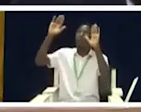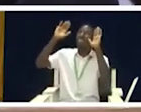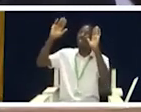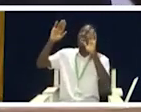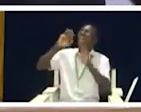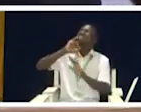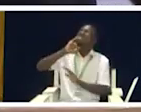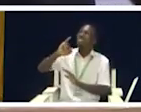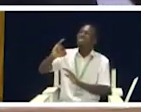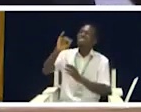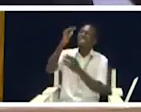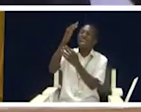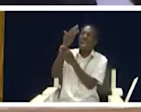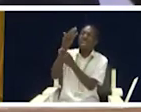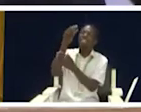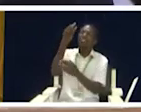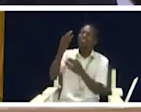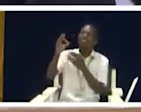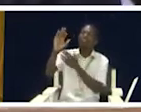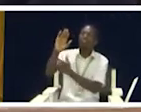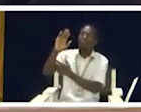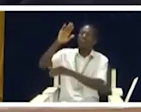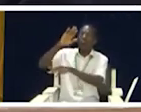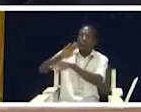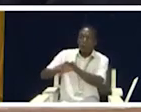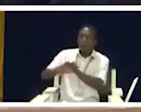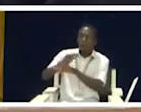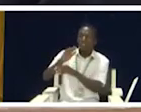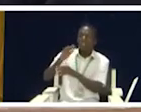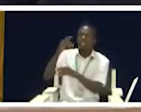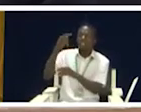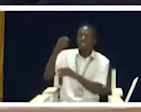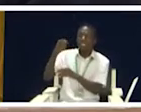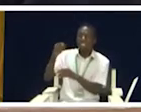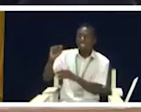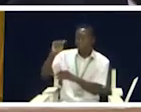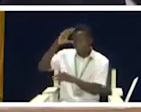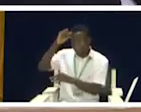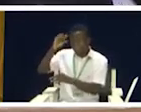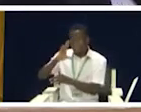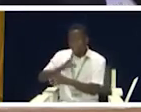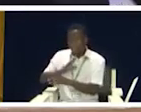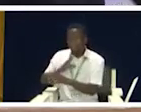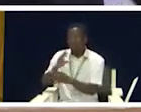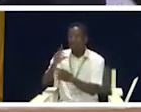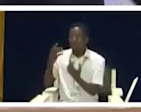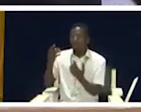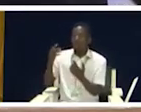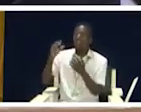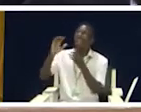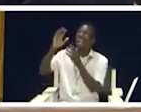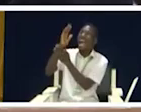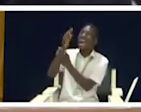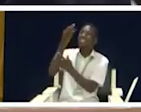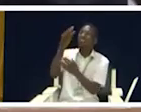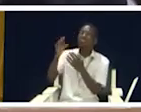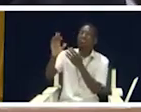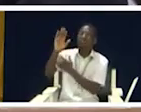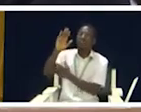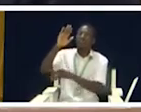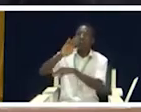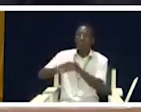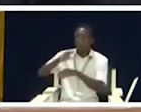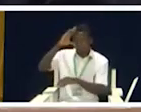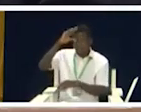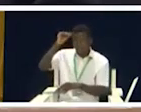God upon the life of a man, causing him to run and fly in life. The hand of God upon the life of a